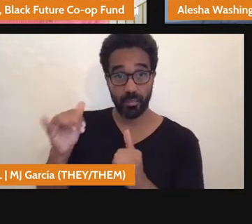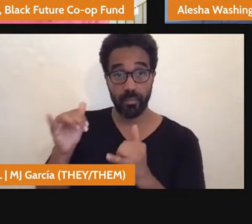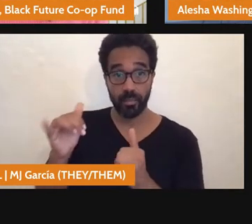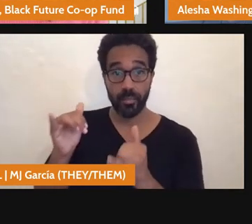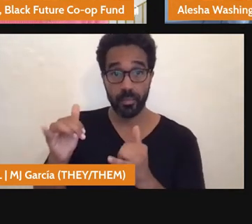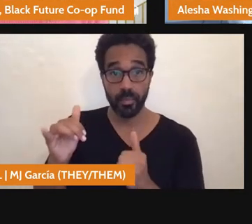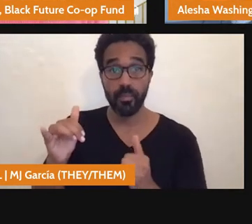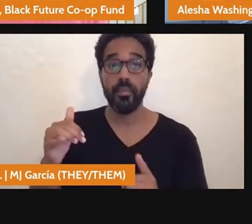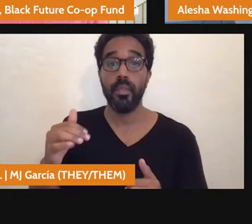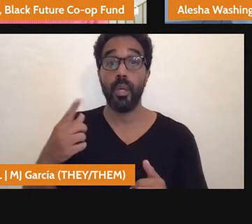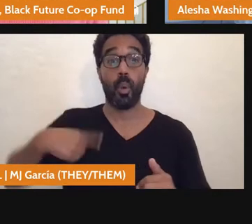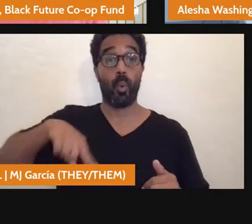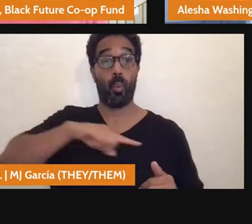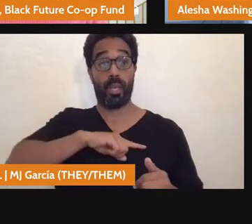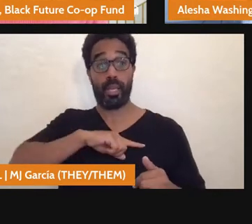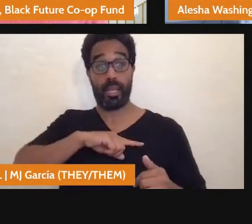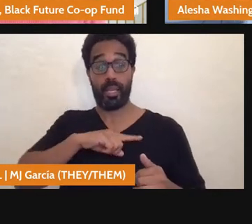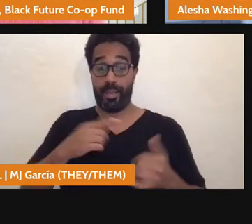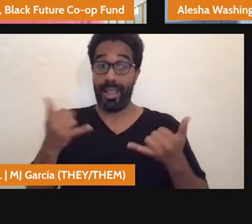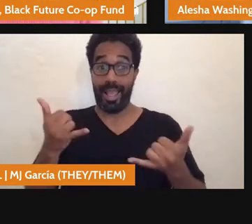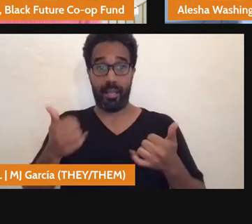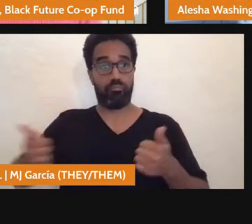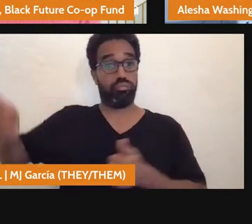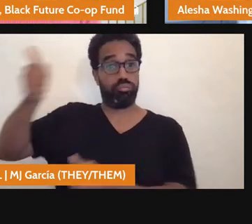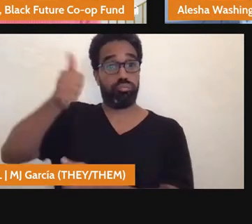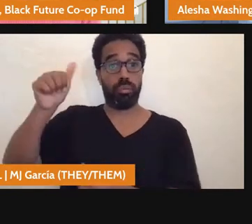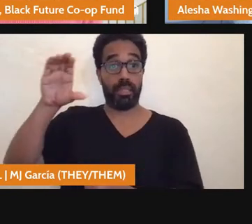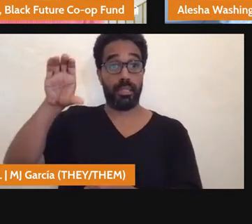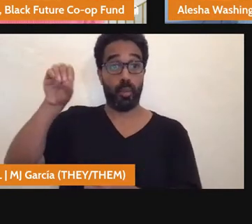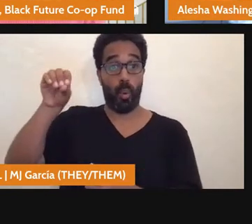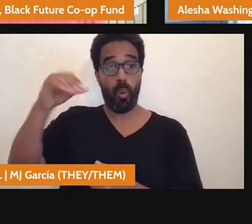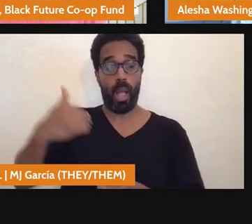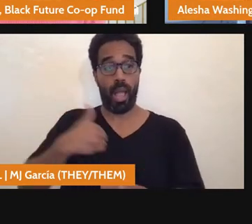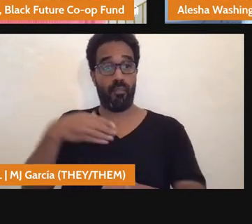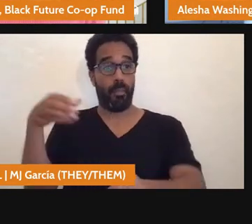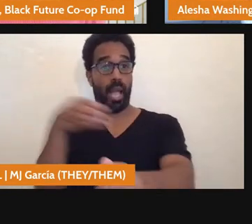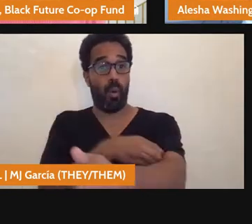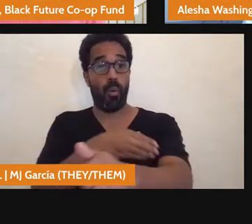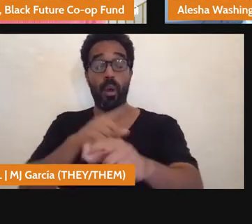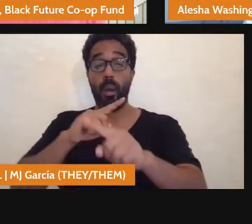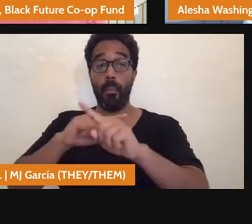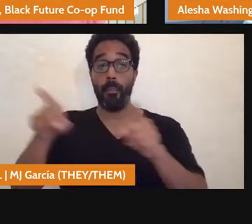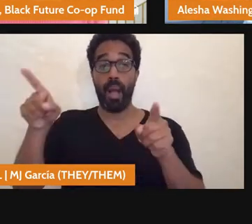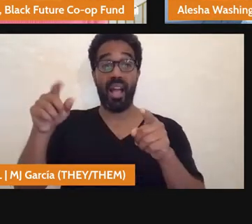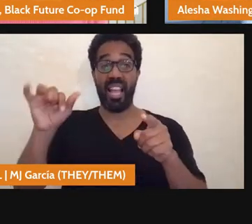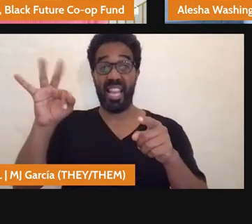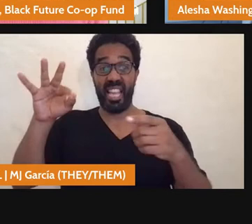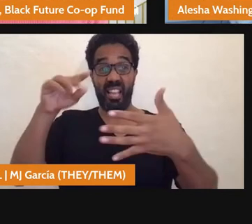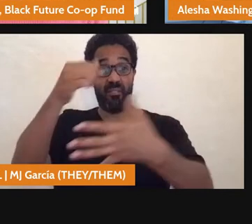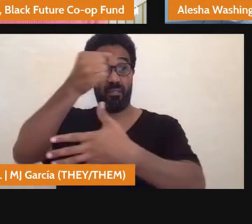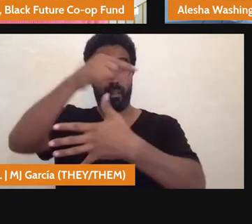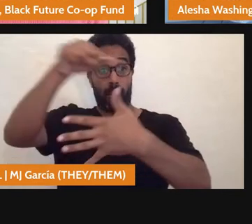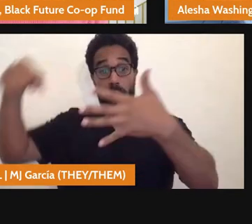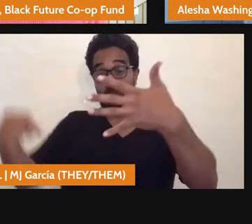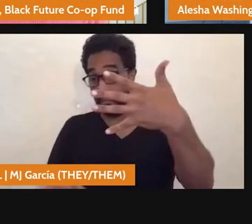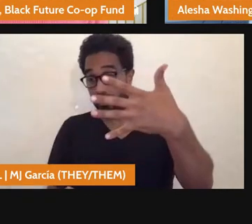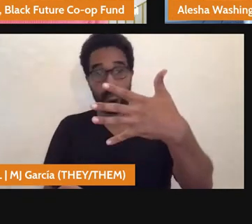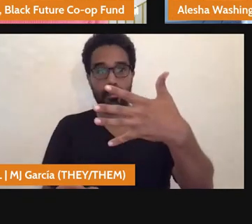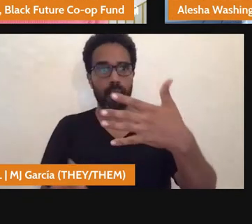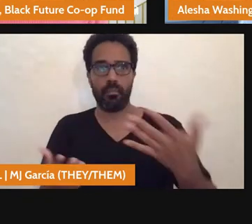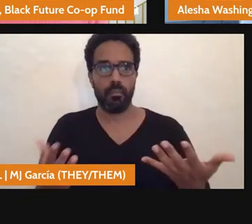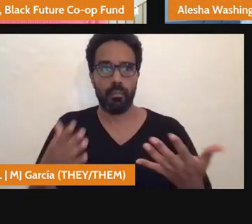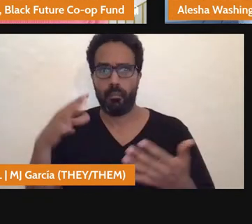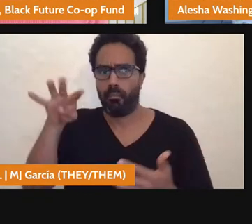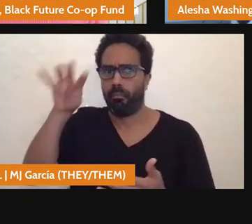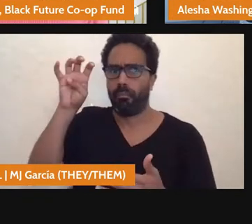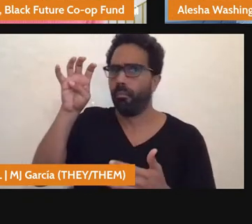of organizations, but when we've been levels down within the foundation, that transparency that Shona talked about is so important because we're advocates